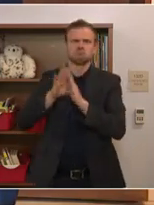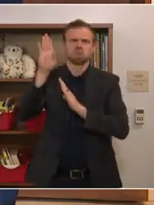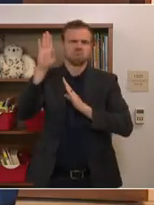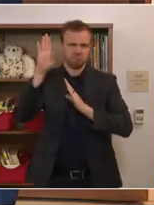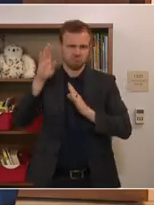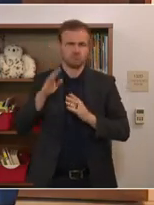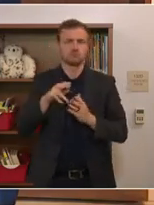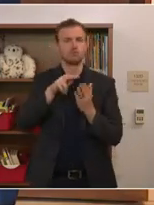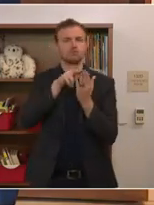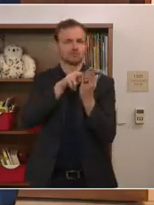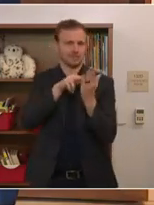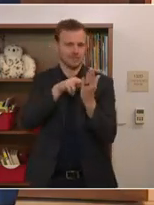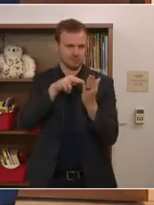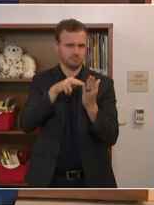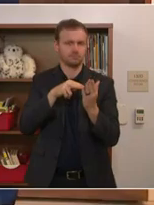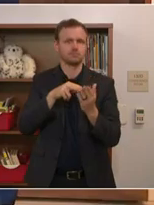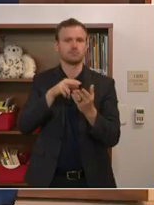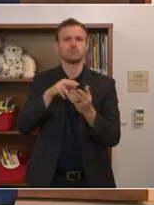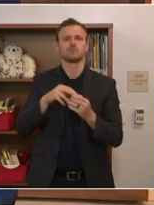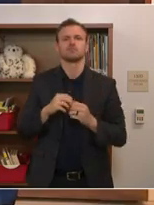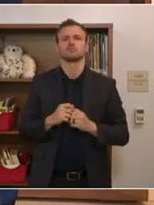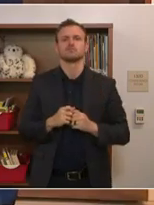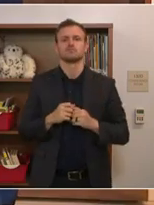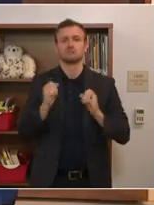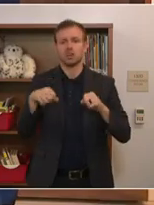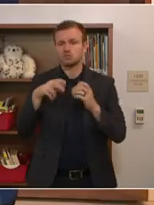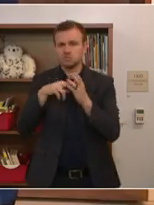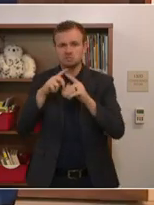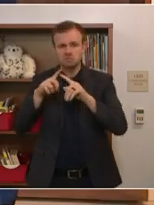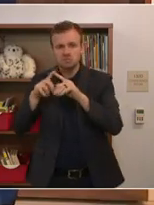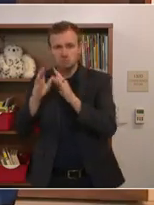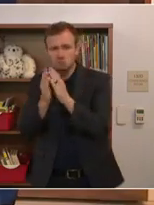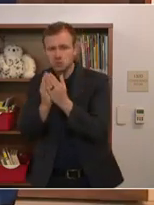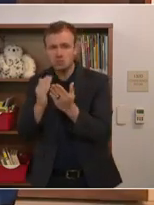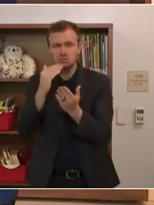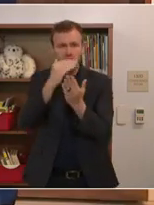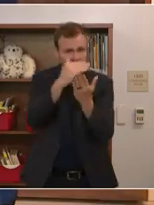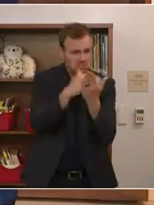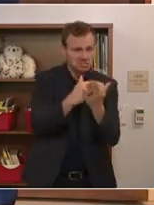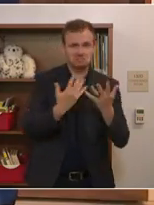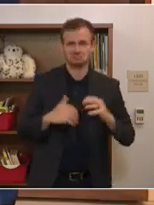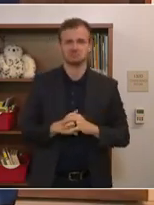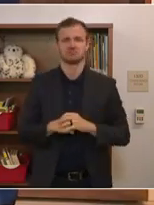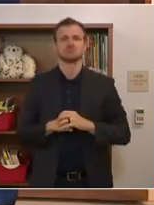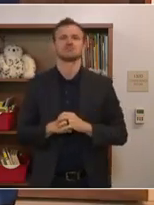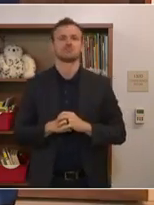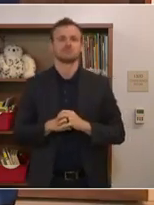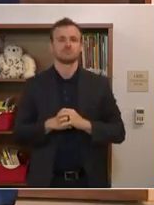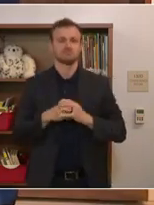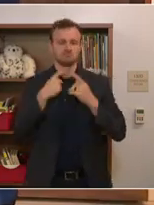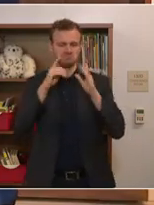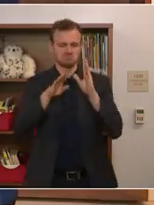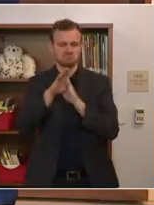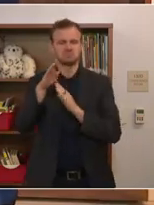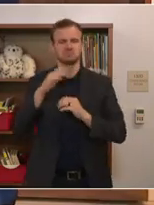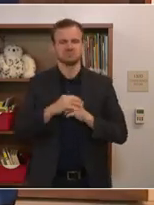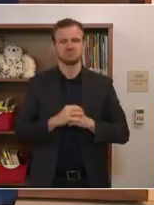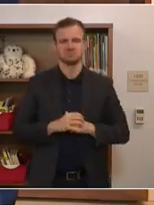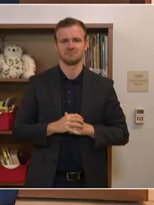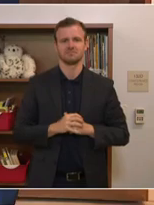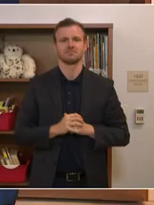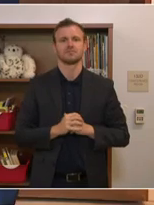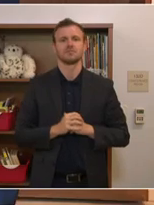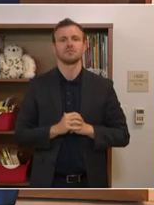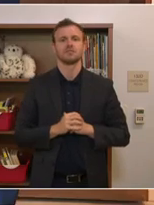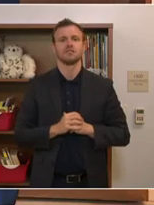so that they can learn all of the lessons that our teachers have in store for them. So I'm just really proud.